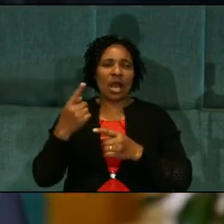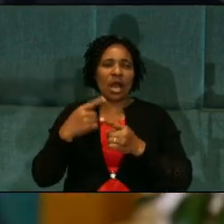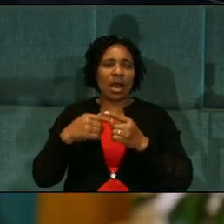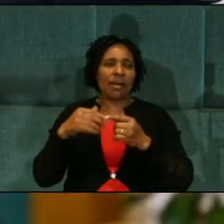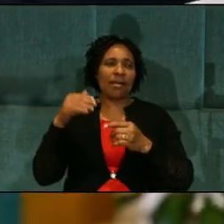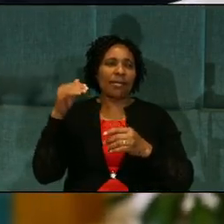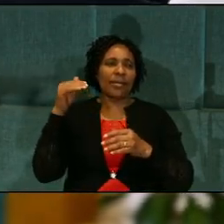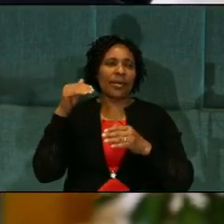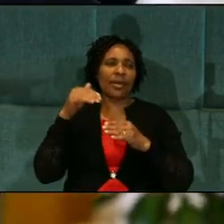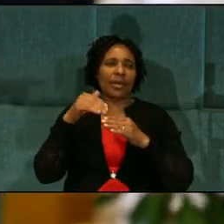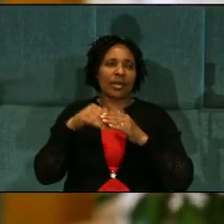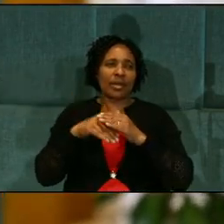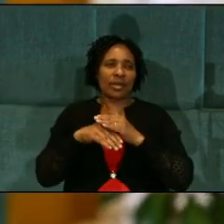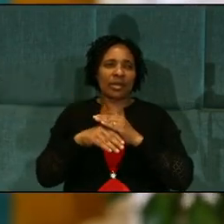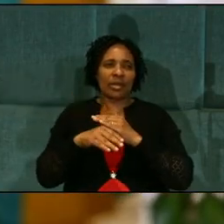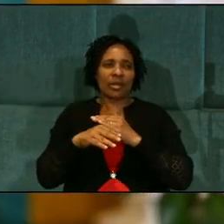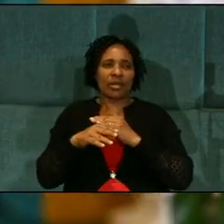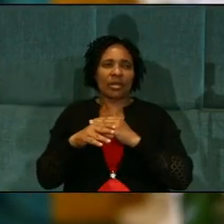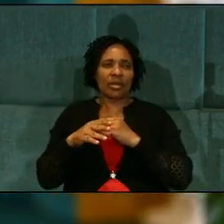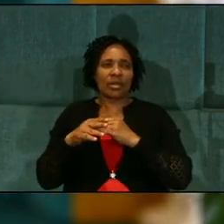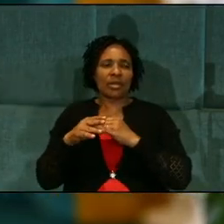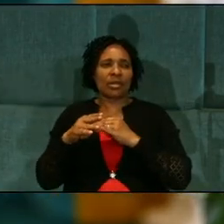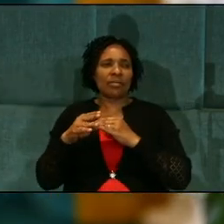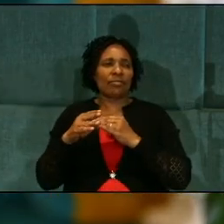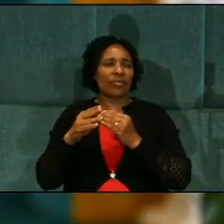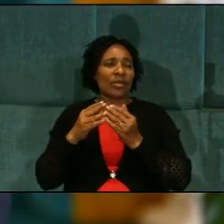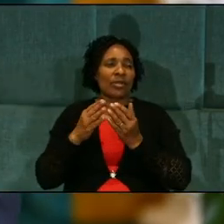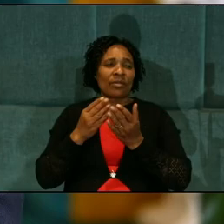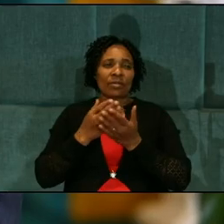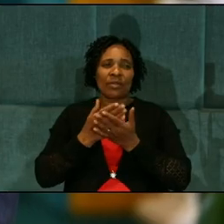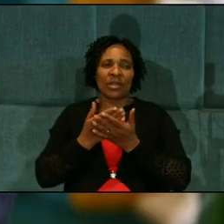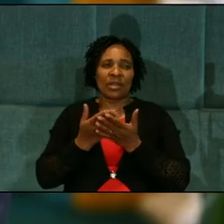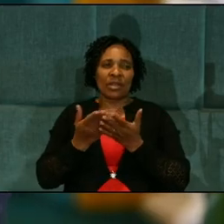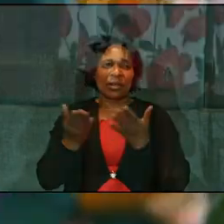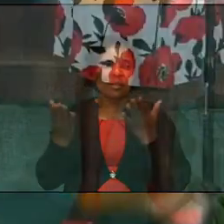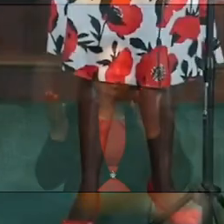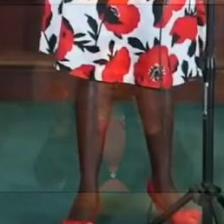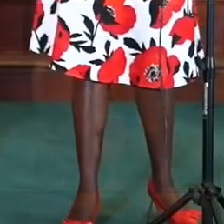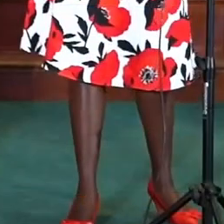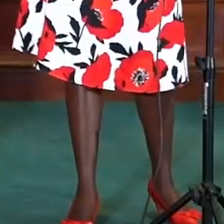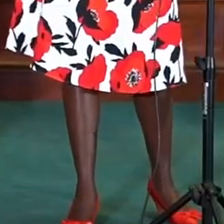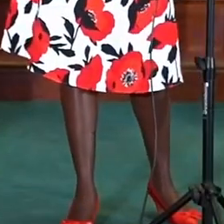another. In. Gotta open. You gotta open.